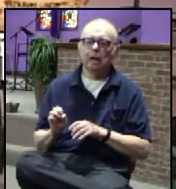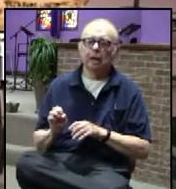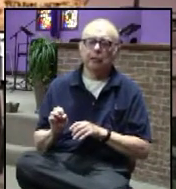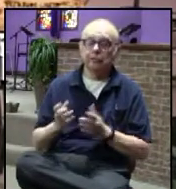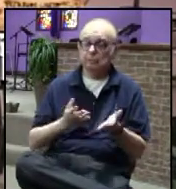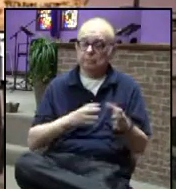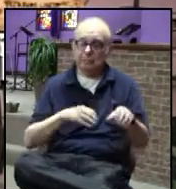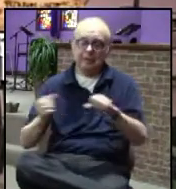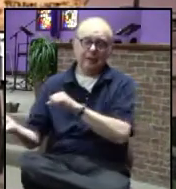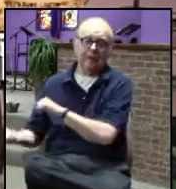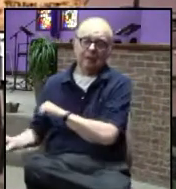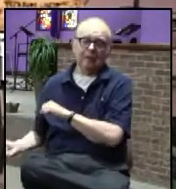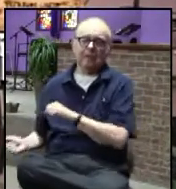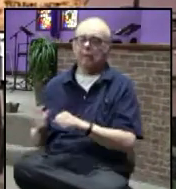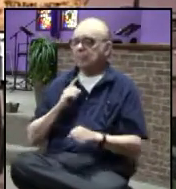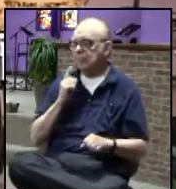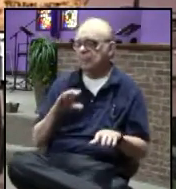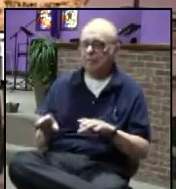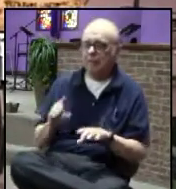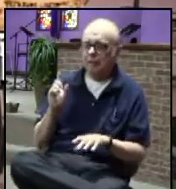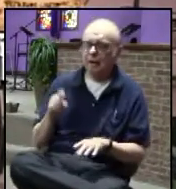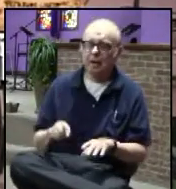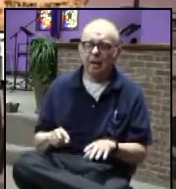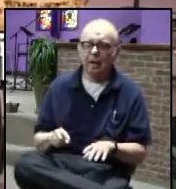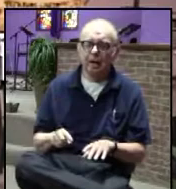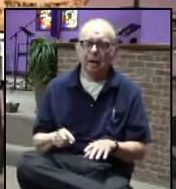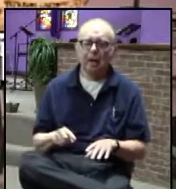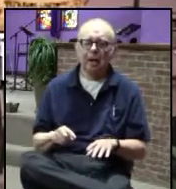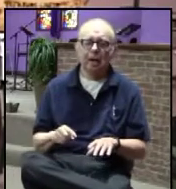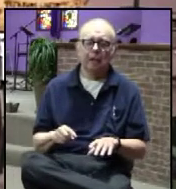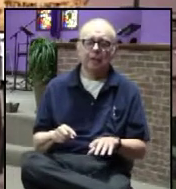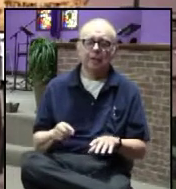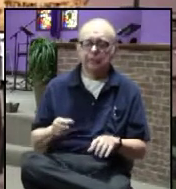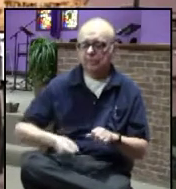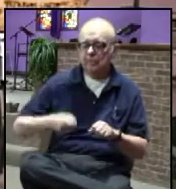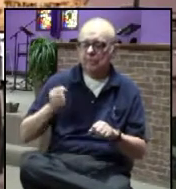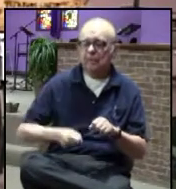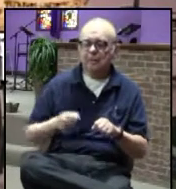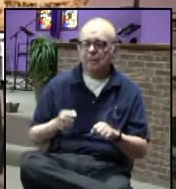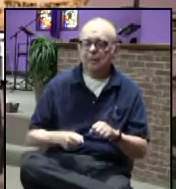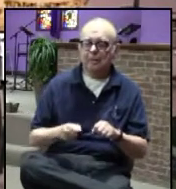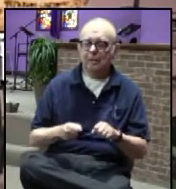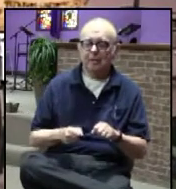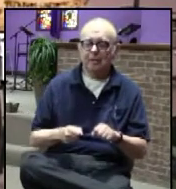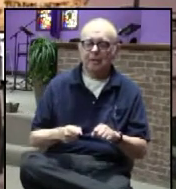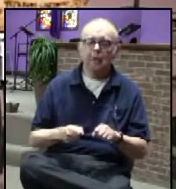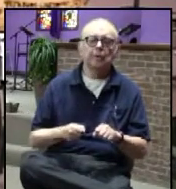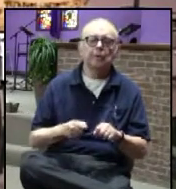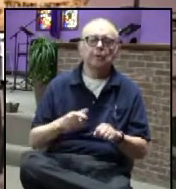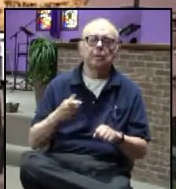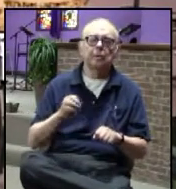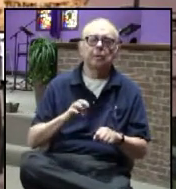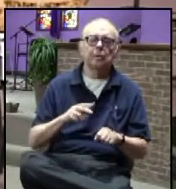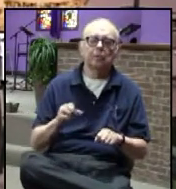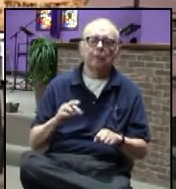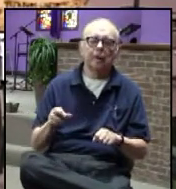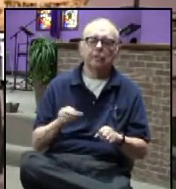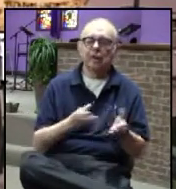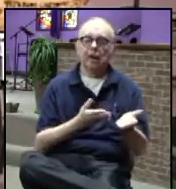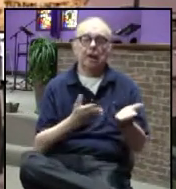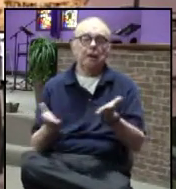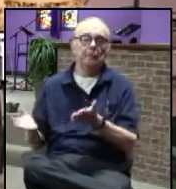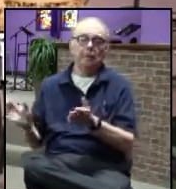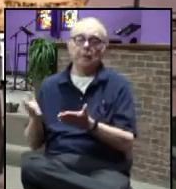away. In actuality, what they really need to do is take and jack up the garage, put it on a trailer, and just take the whole thing to the